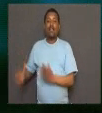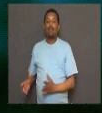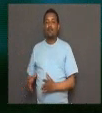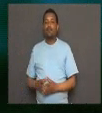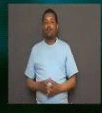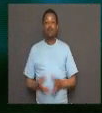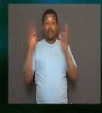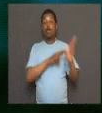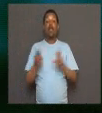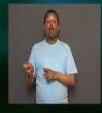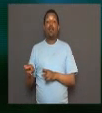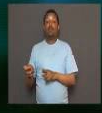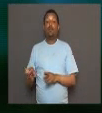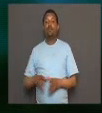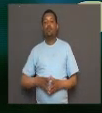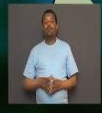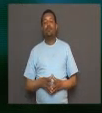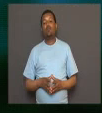Students, let's get ready.